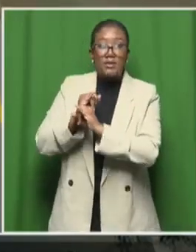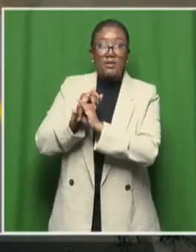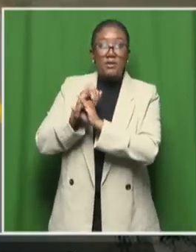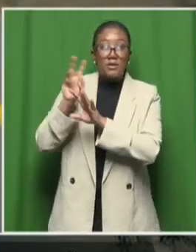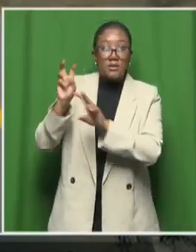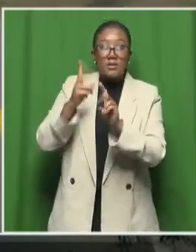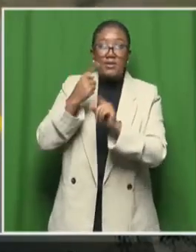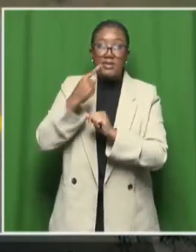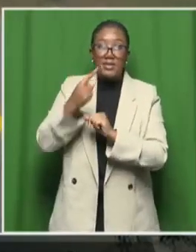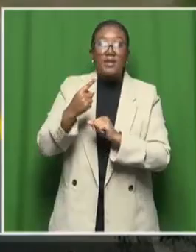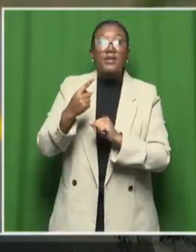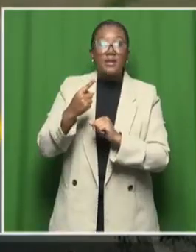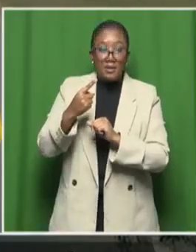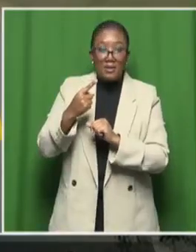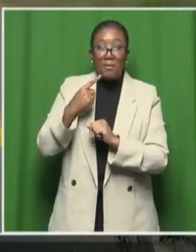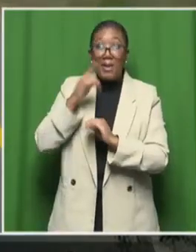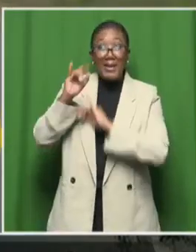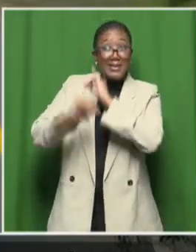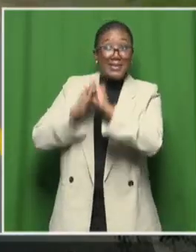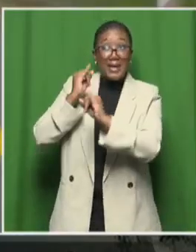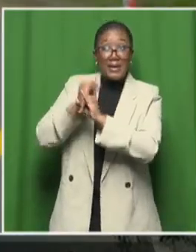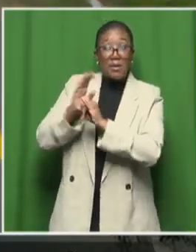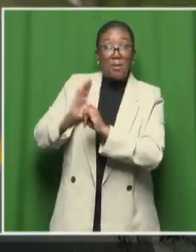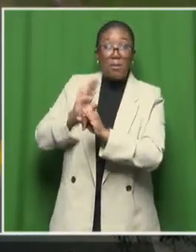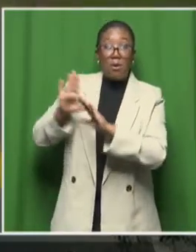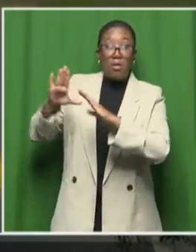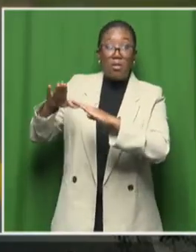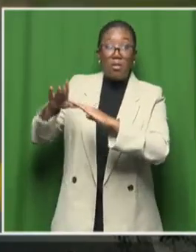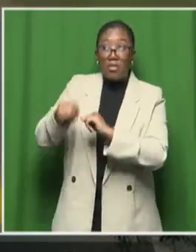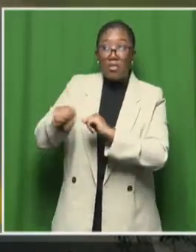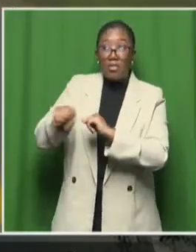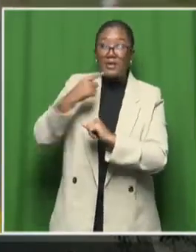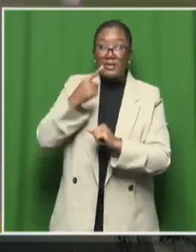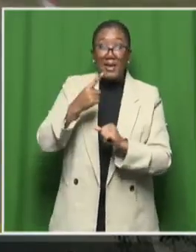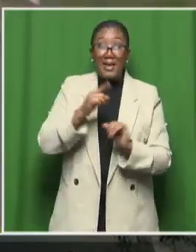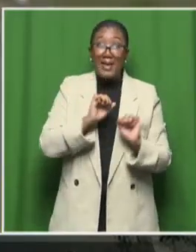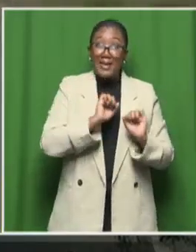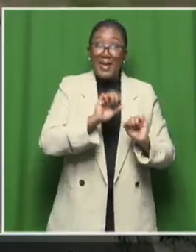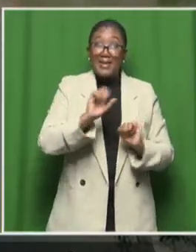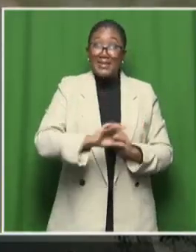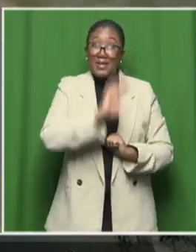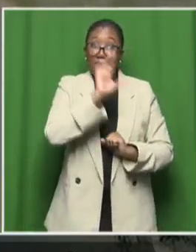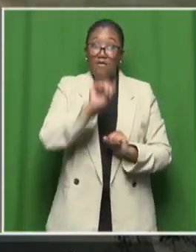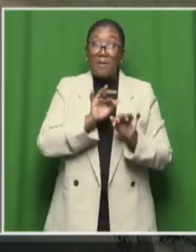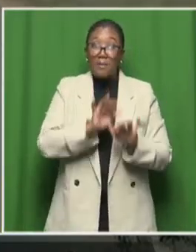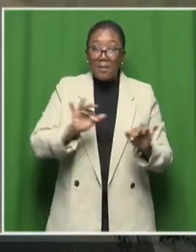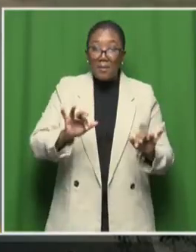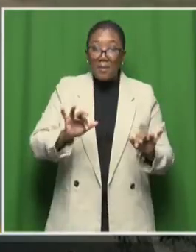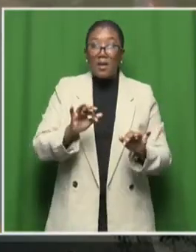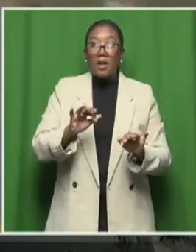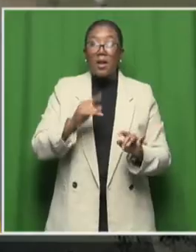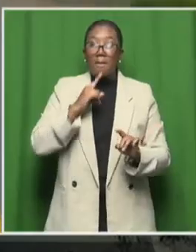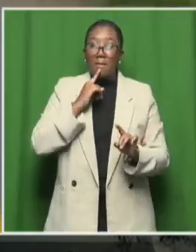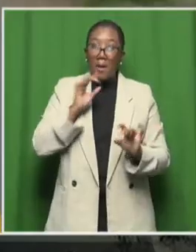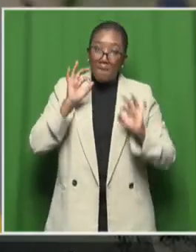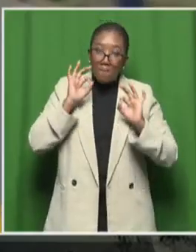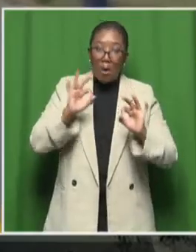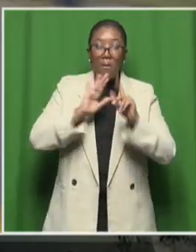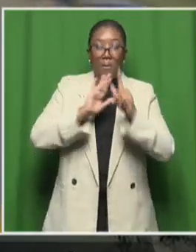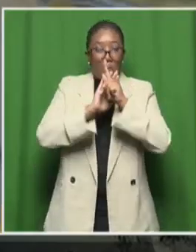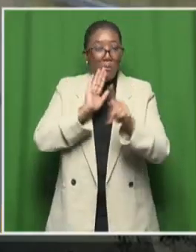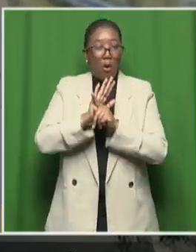you, the international bodies will tell you to say, the good thing about South Africans is that their institutions are